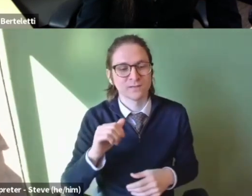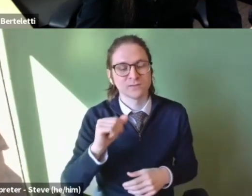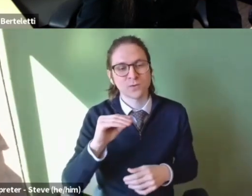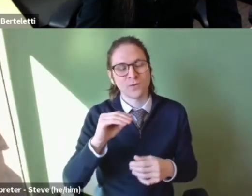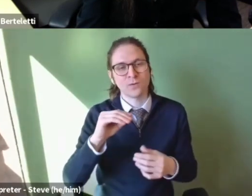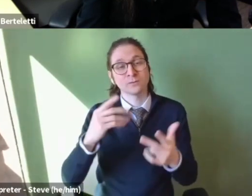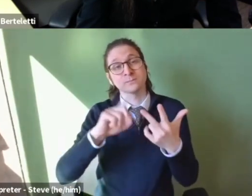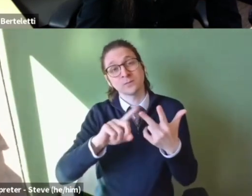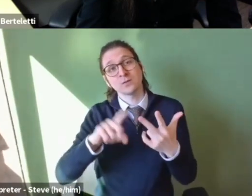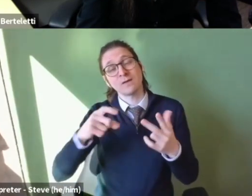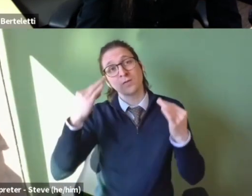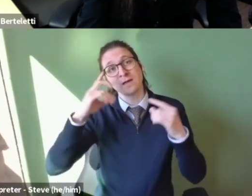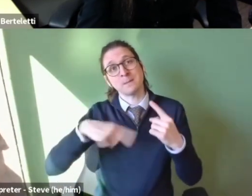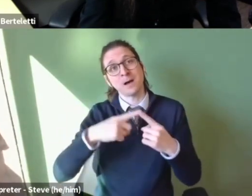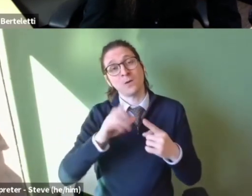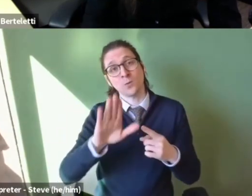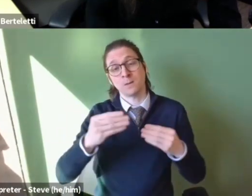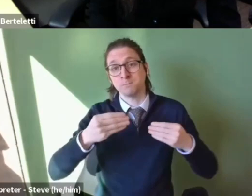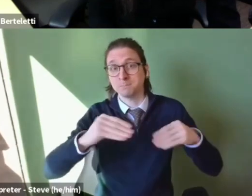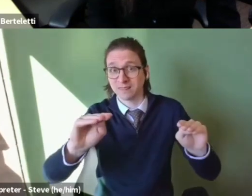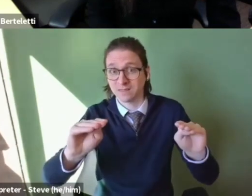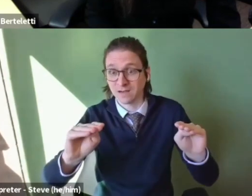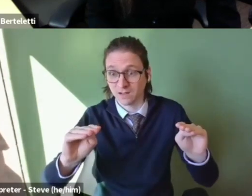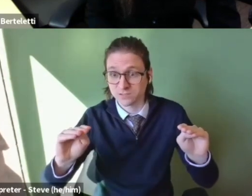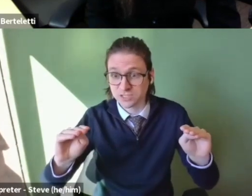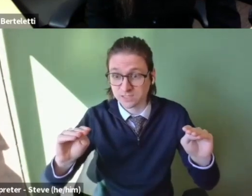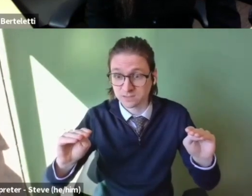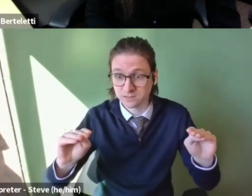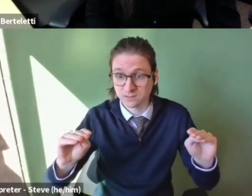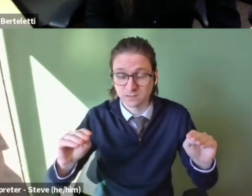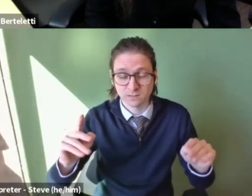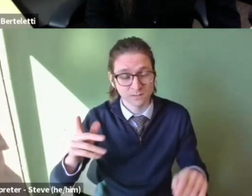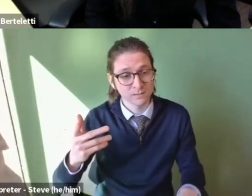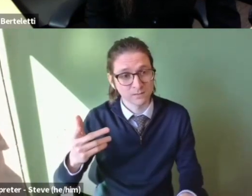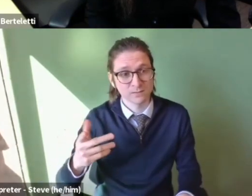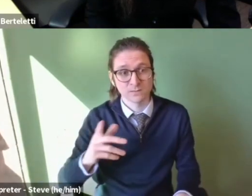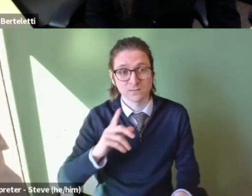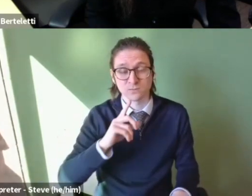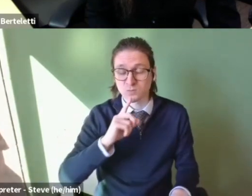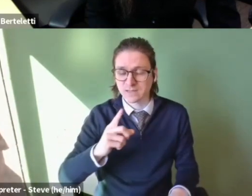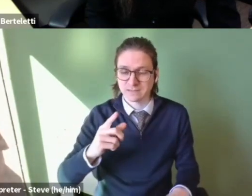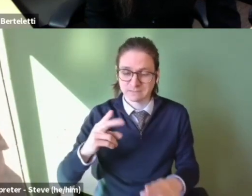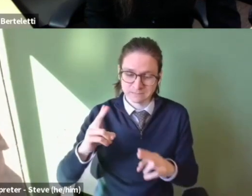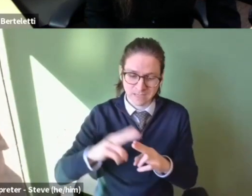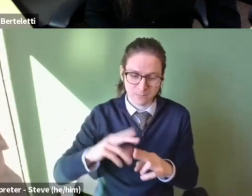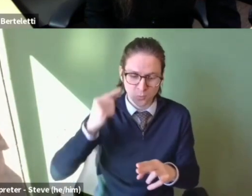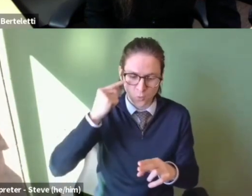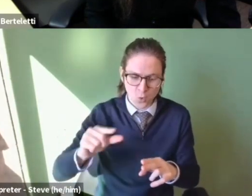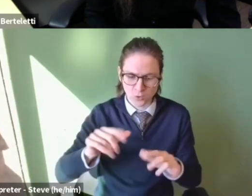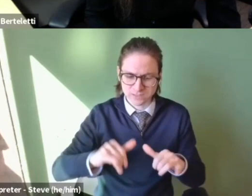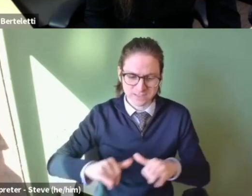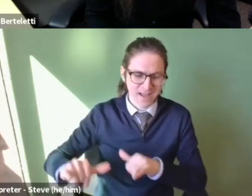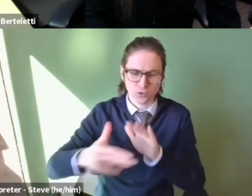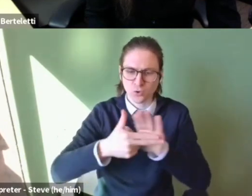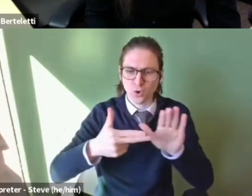right? How to do, like in this case, like really gold standard qualitative coding methods where you have